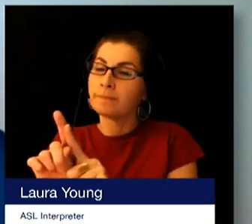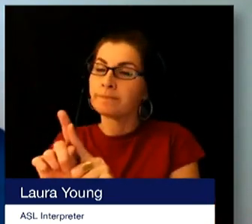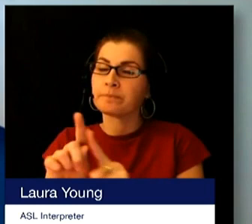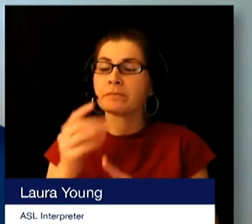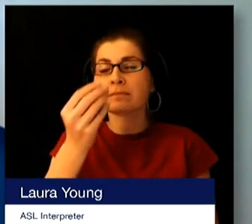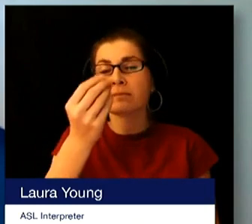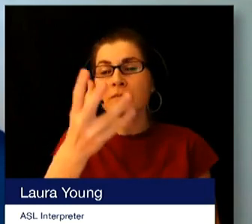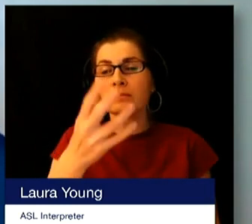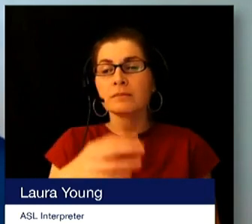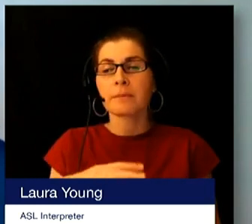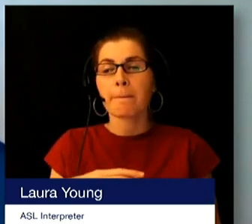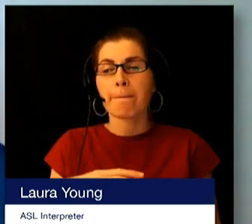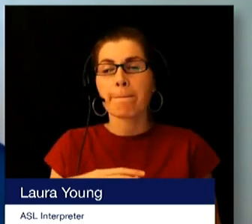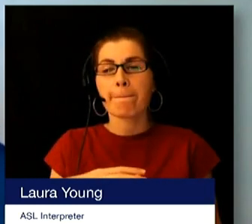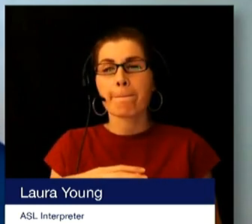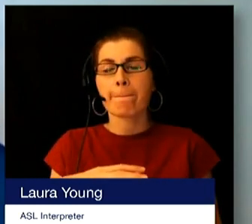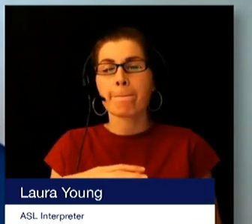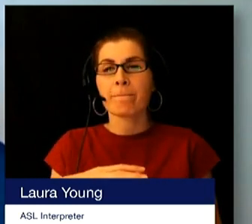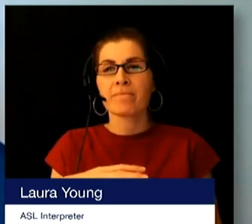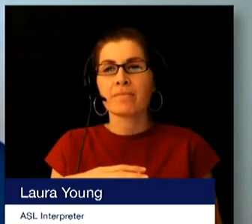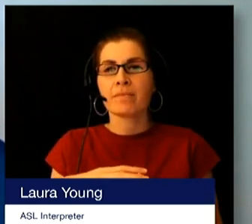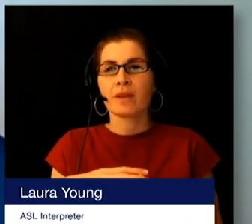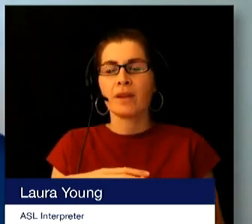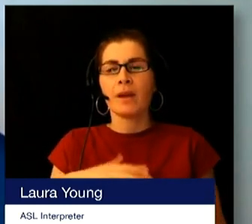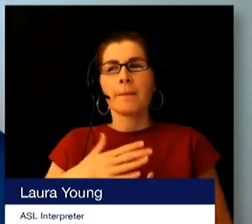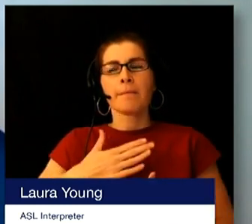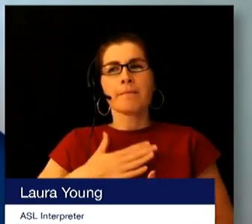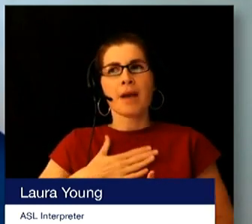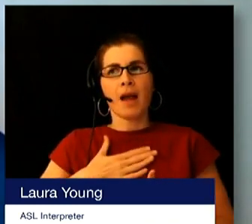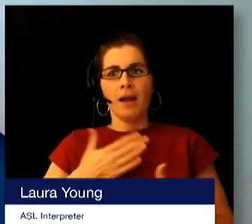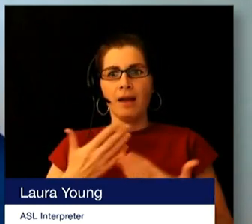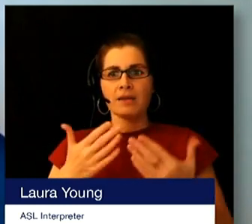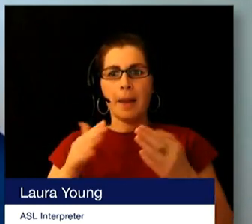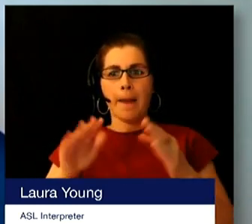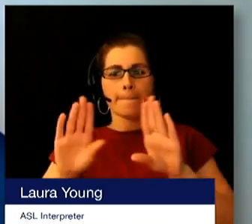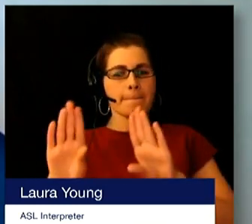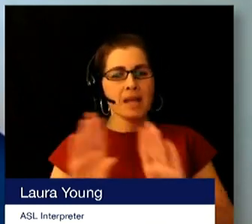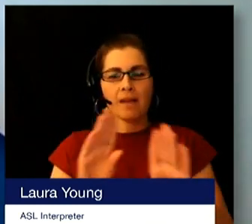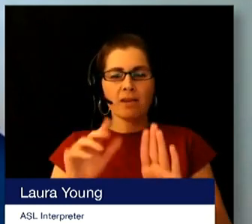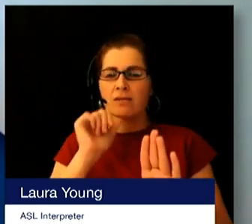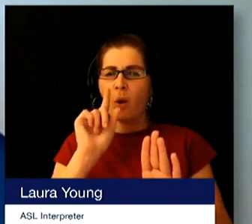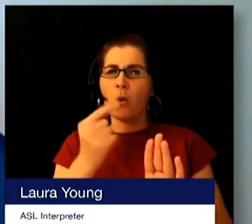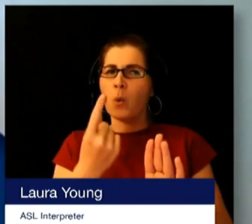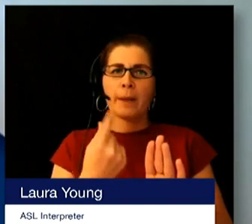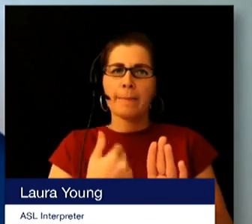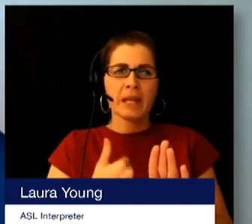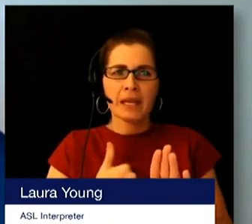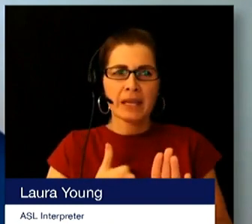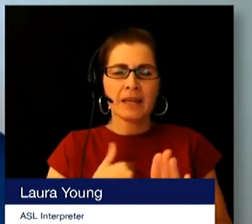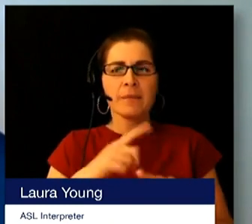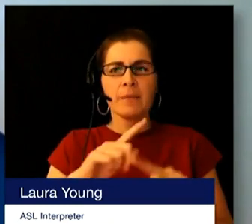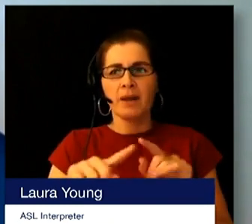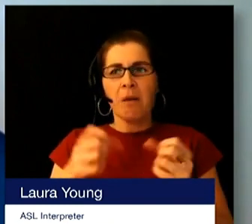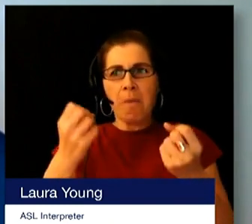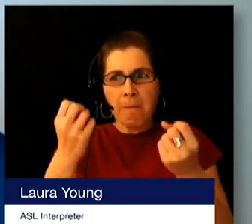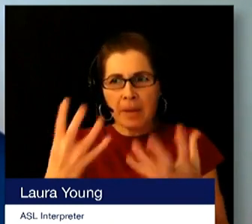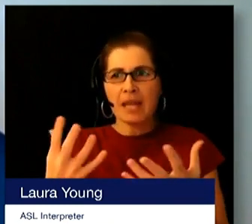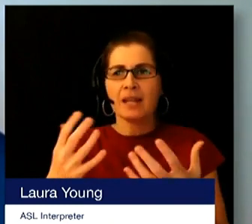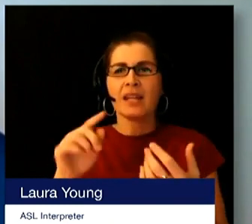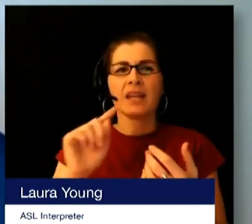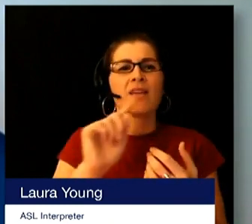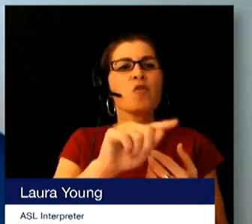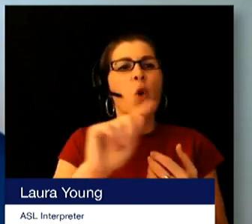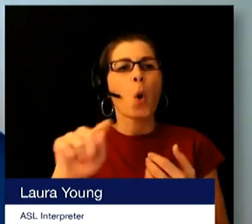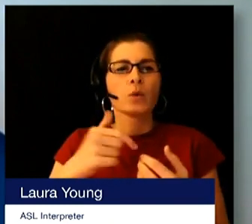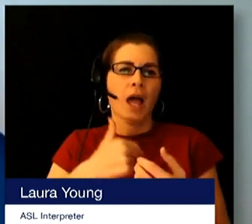would say that, you know, my behavior is just not reflective of me. There's numerous individuals that I stay in contact with that